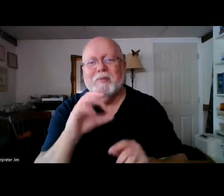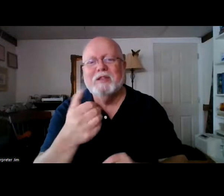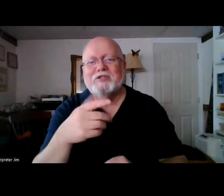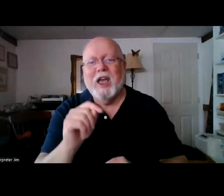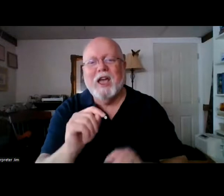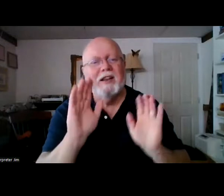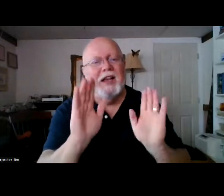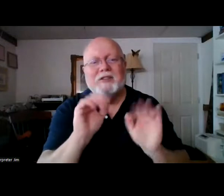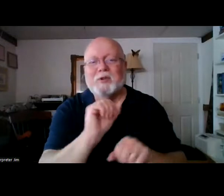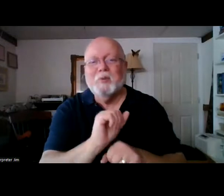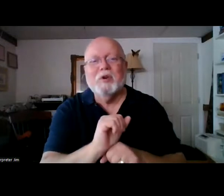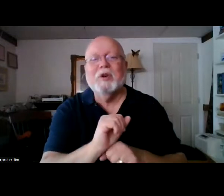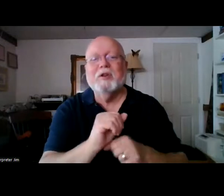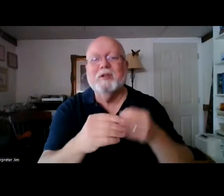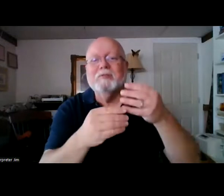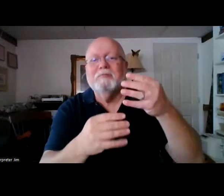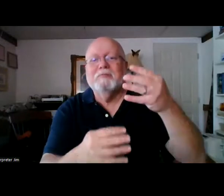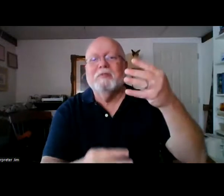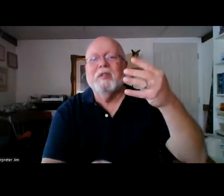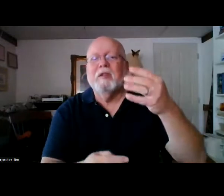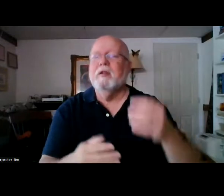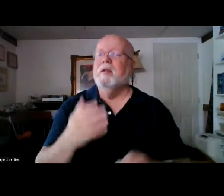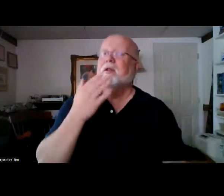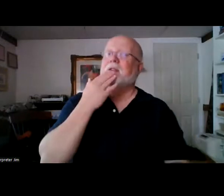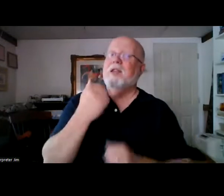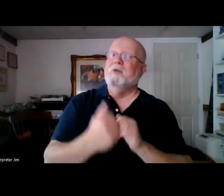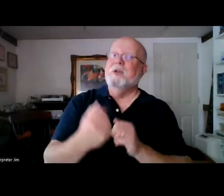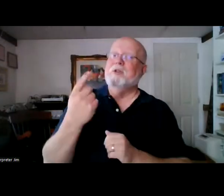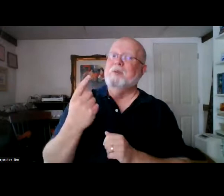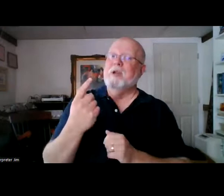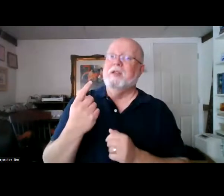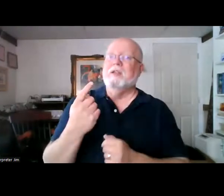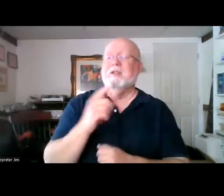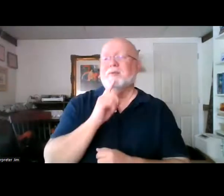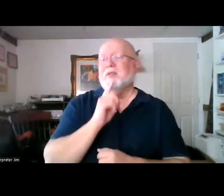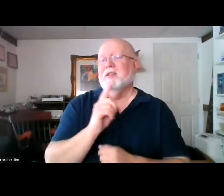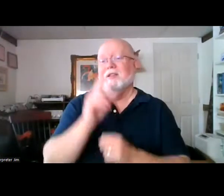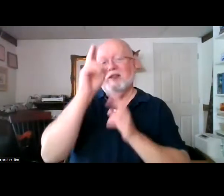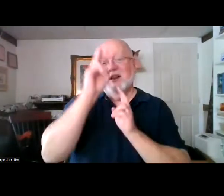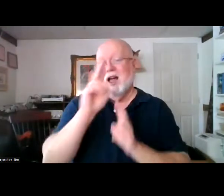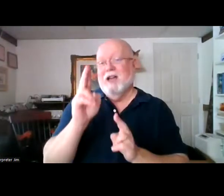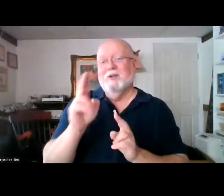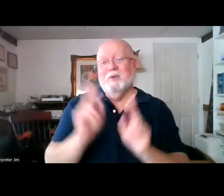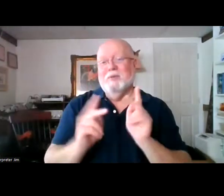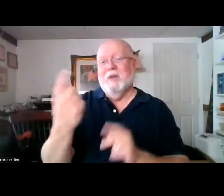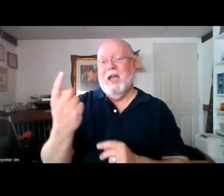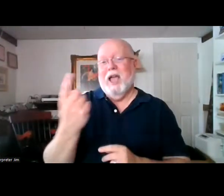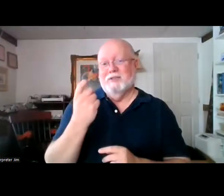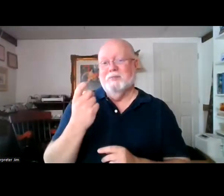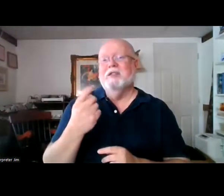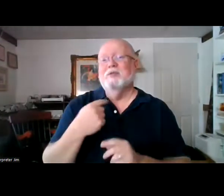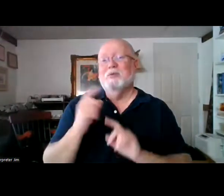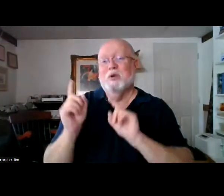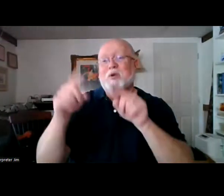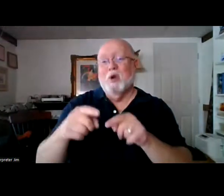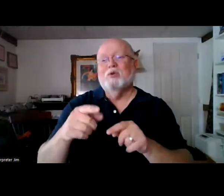words. Well, thank you, everybody. I always find it's still a real honor to ever be asked to talk at conferences. So